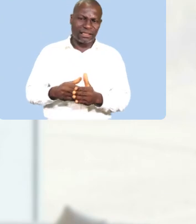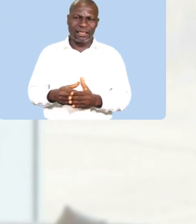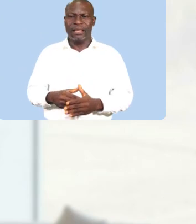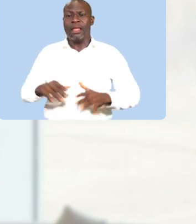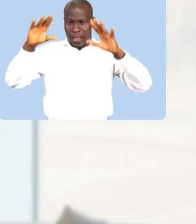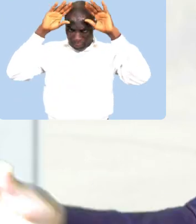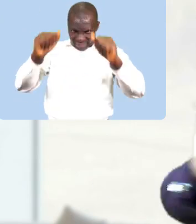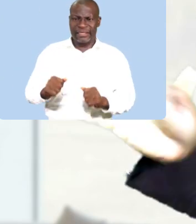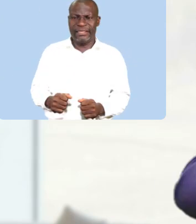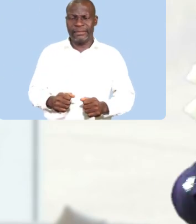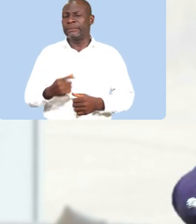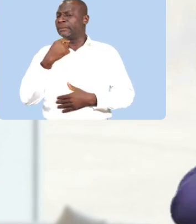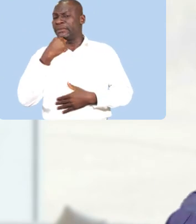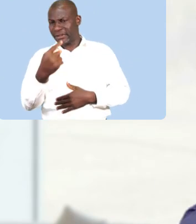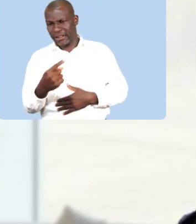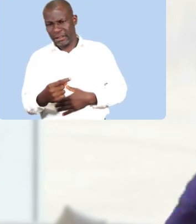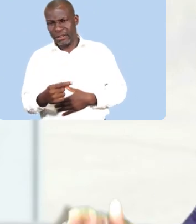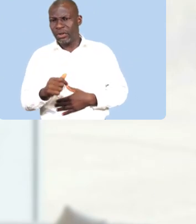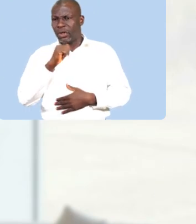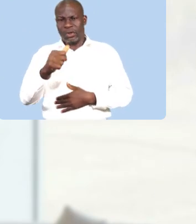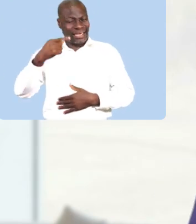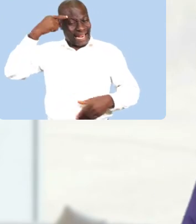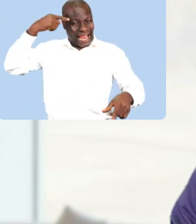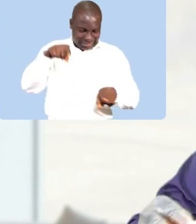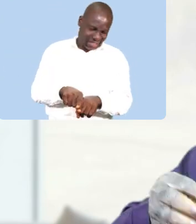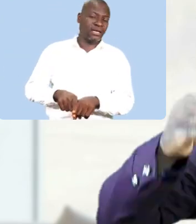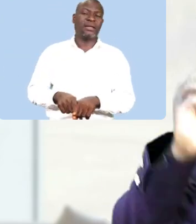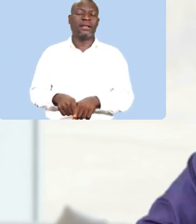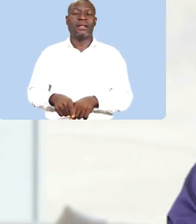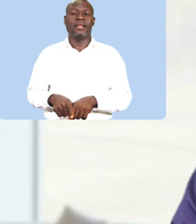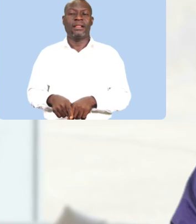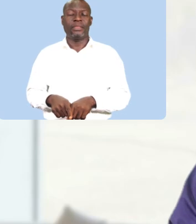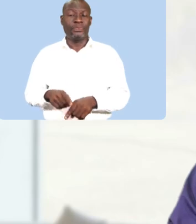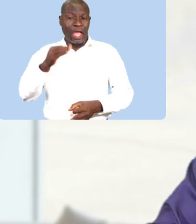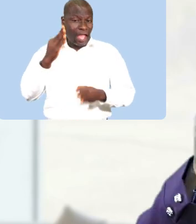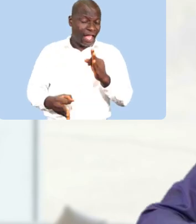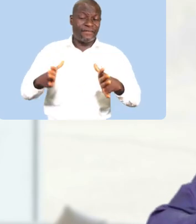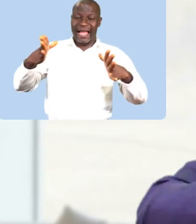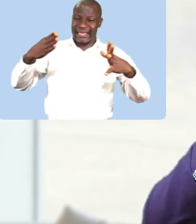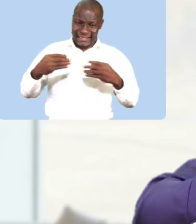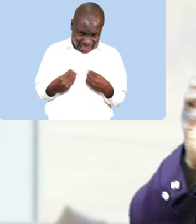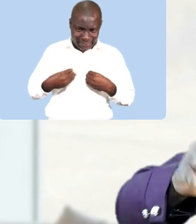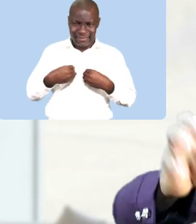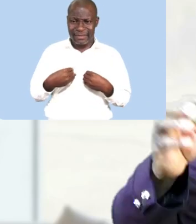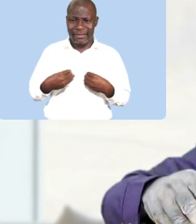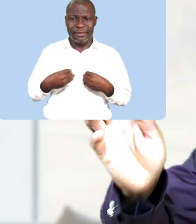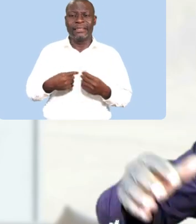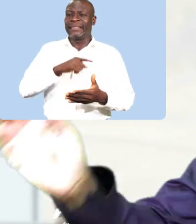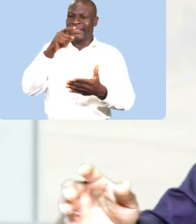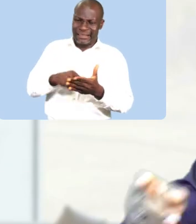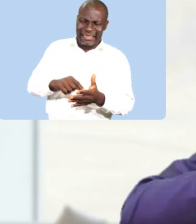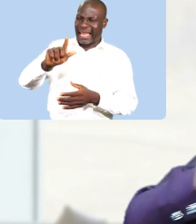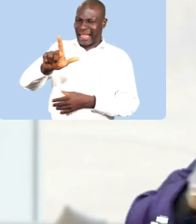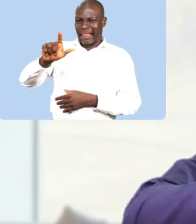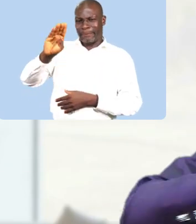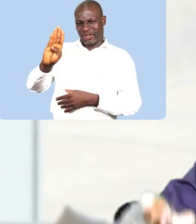so no. Wo se minister de no nye okasa ya be kan se ye gi the so-called LGBTQ plus plus